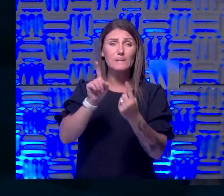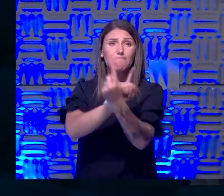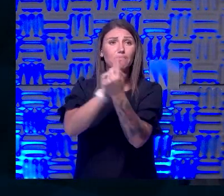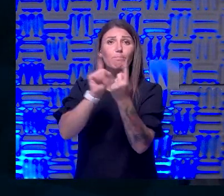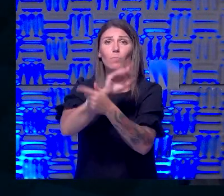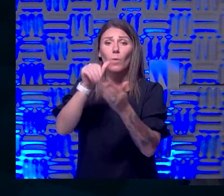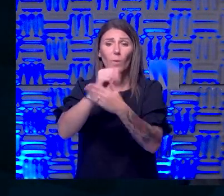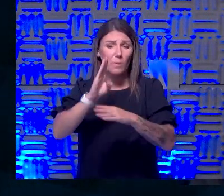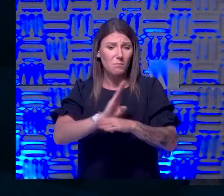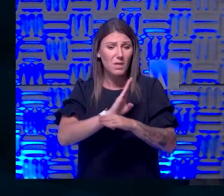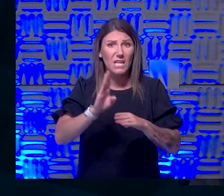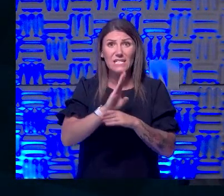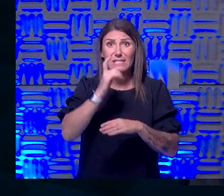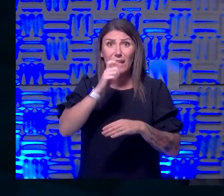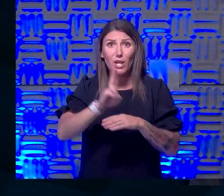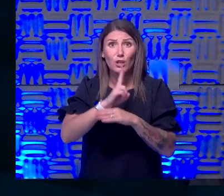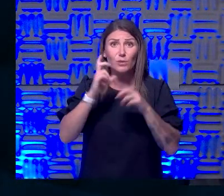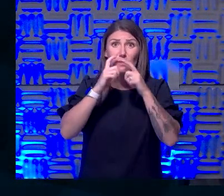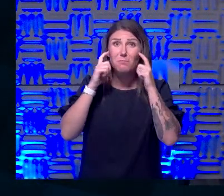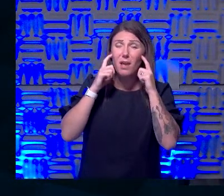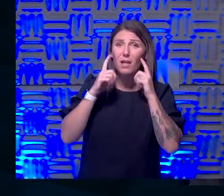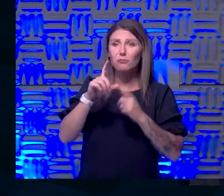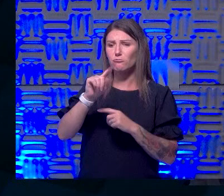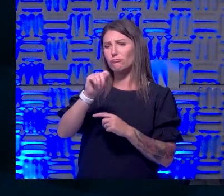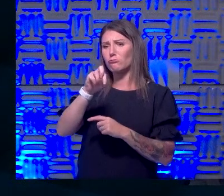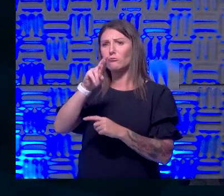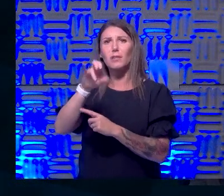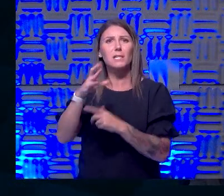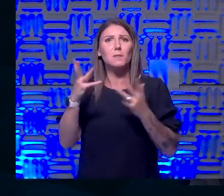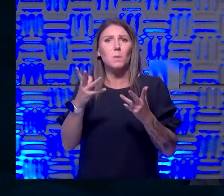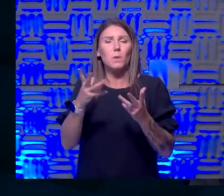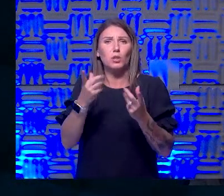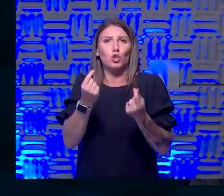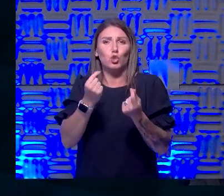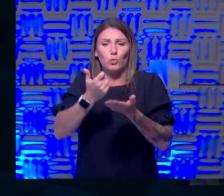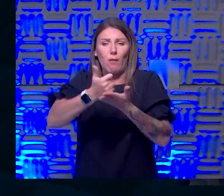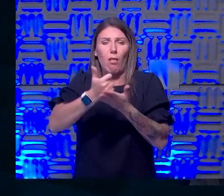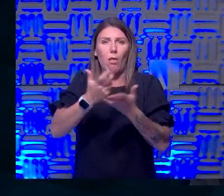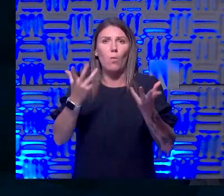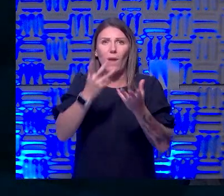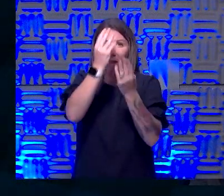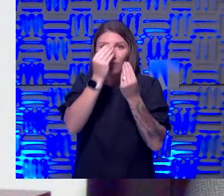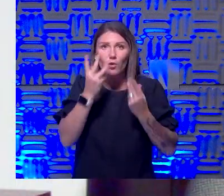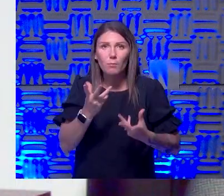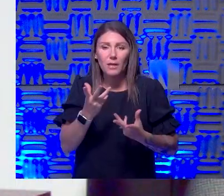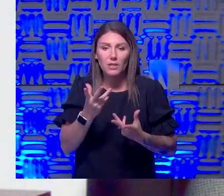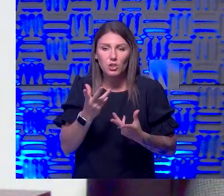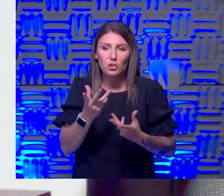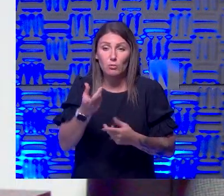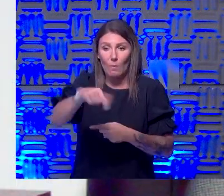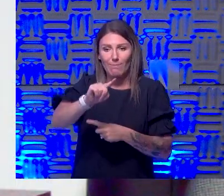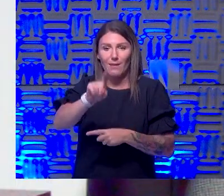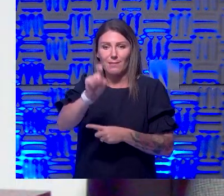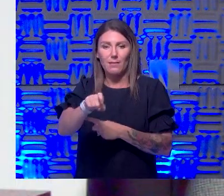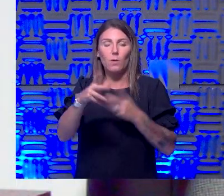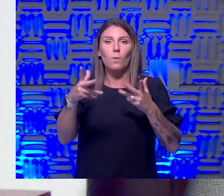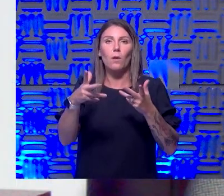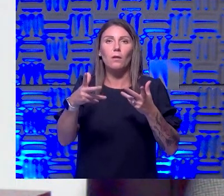seeing that they're not wearing masks. She wants to know, Tracey, what can she do to help? What information do you need? What needs to happen?